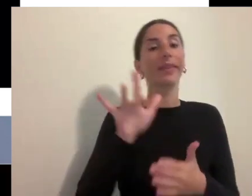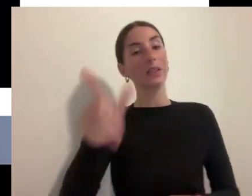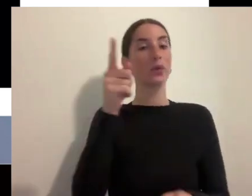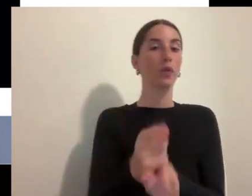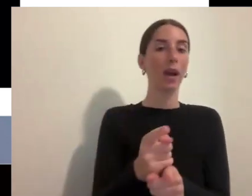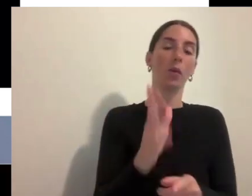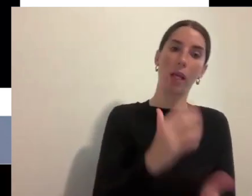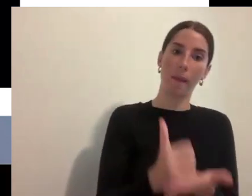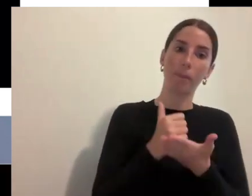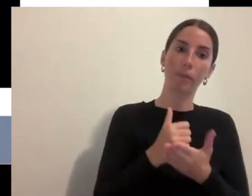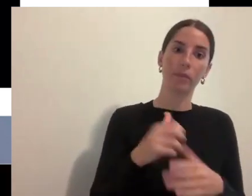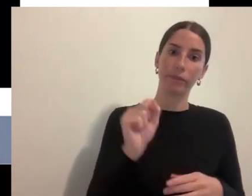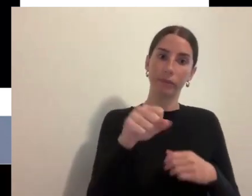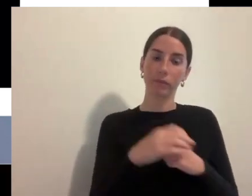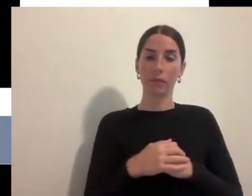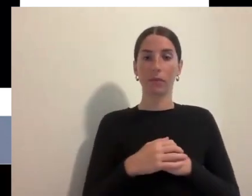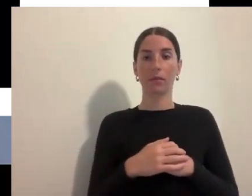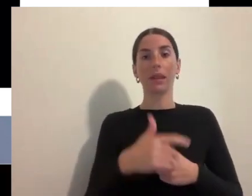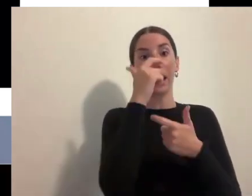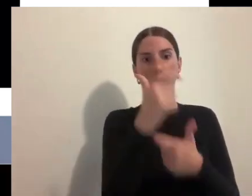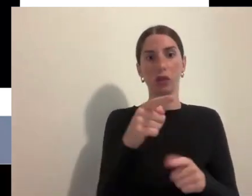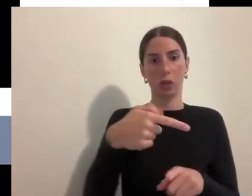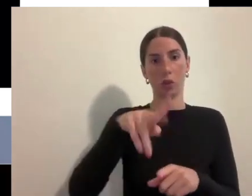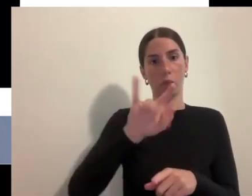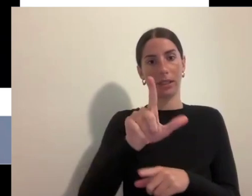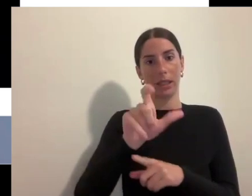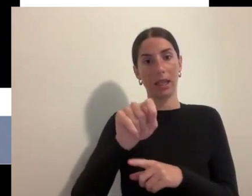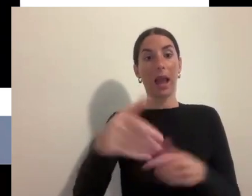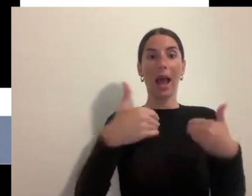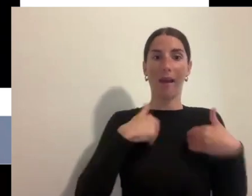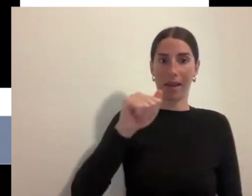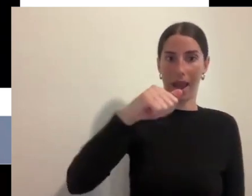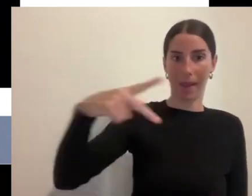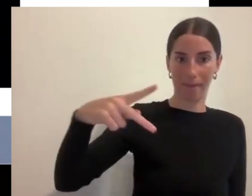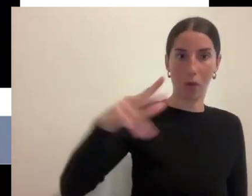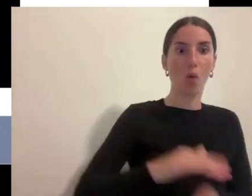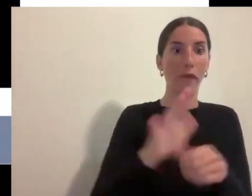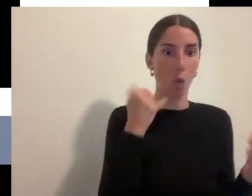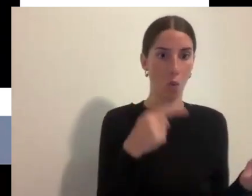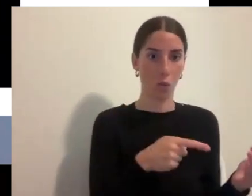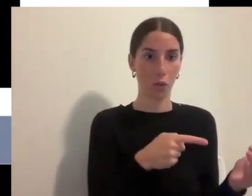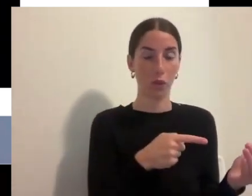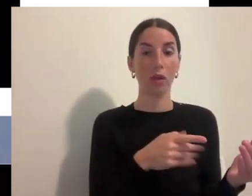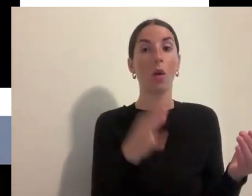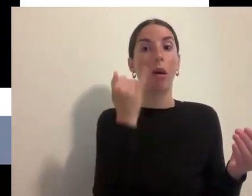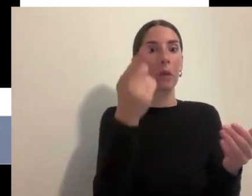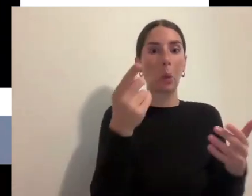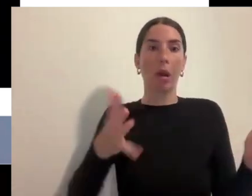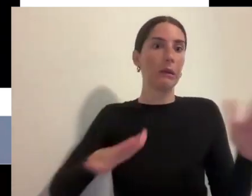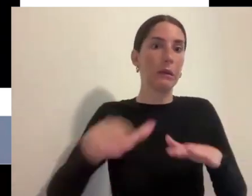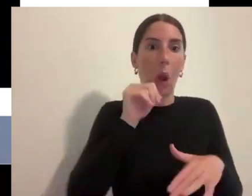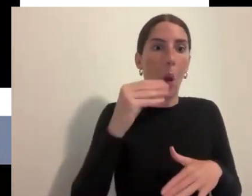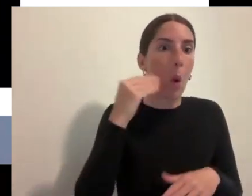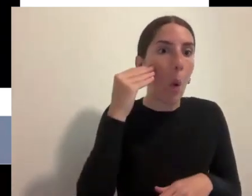you. And what's interesting about Quizlet is there is an app that you can use on your phone. So when you're on the go, you can study